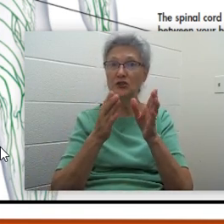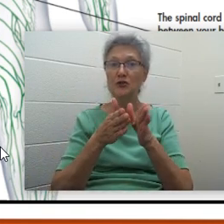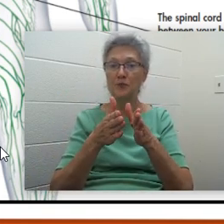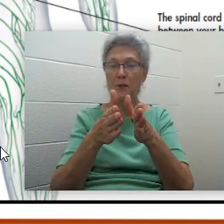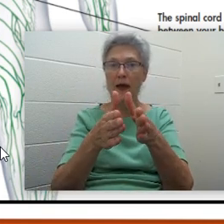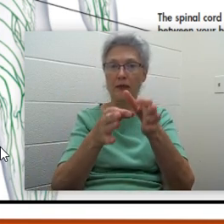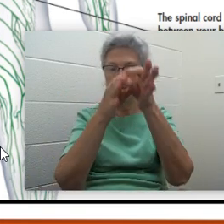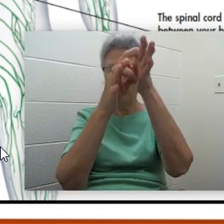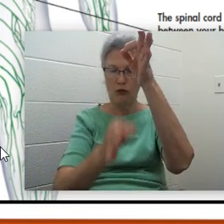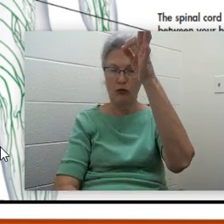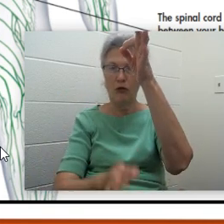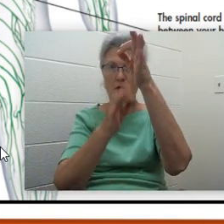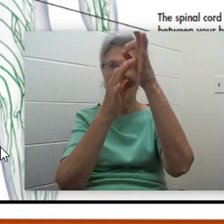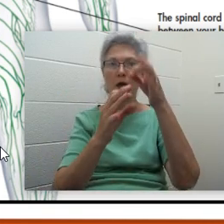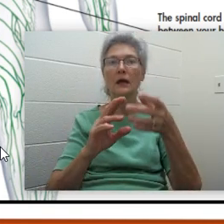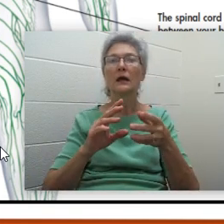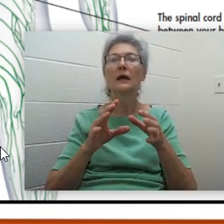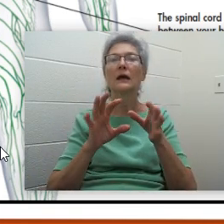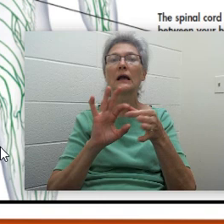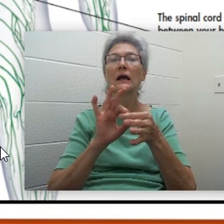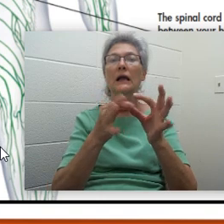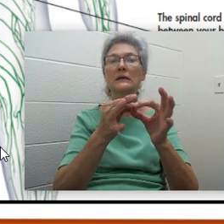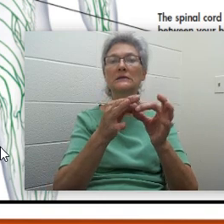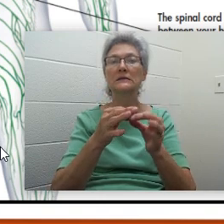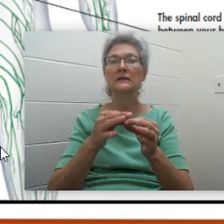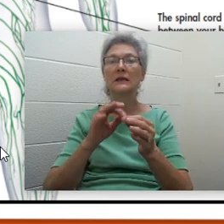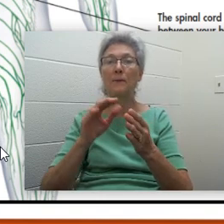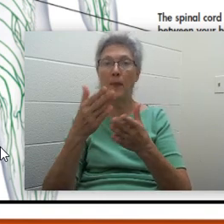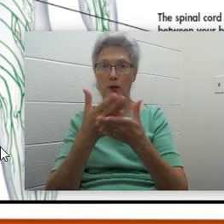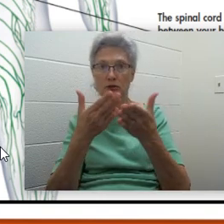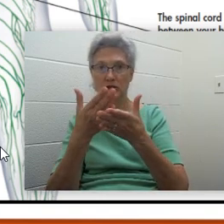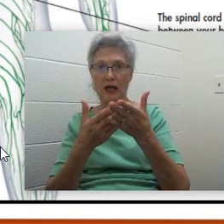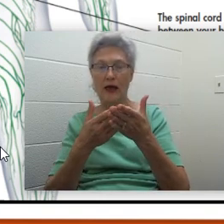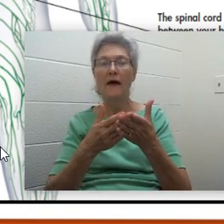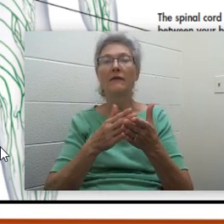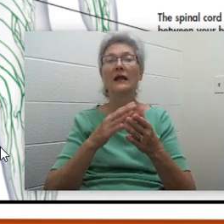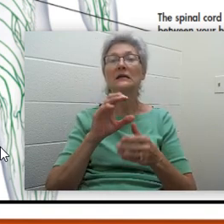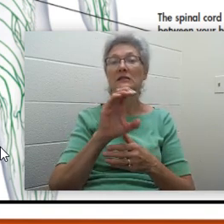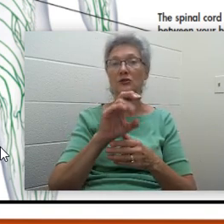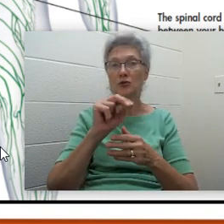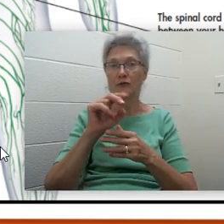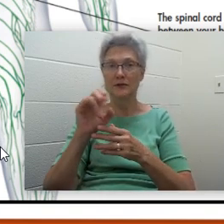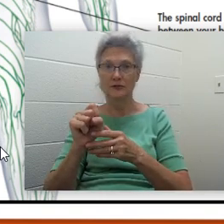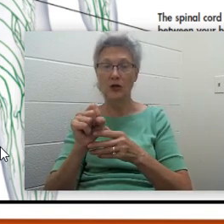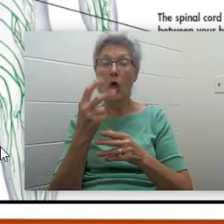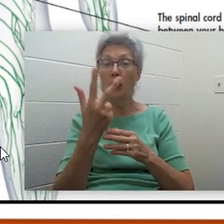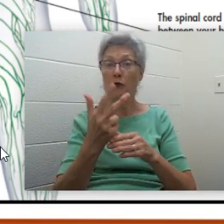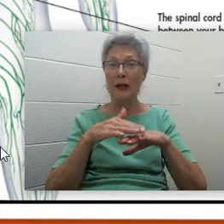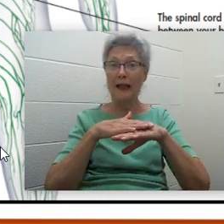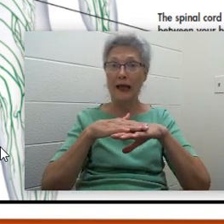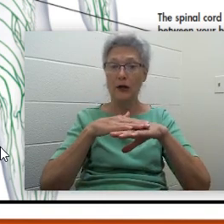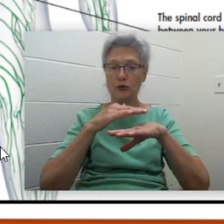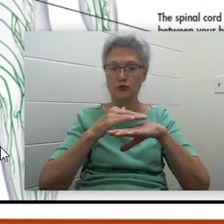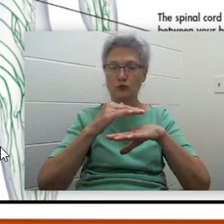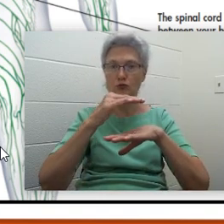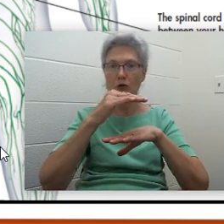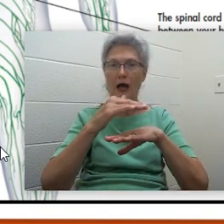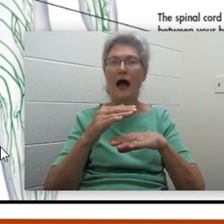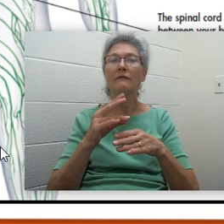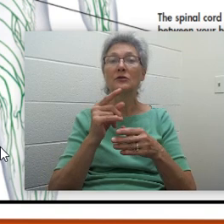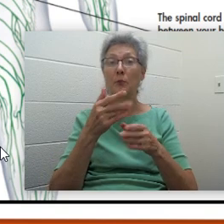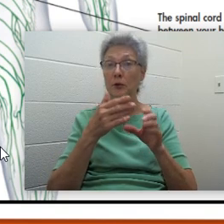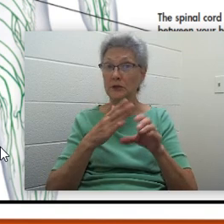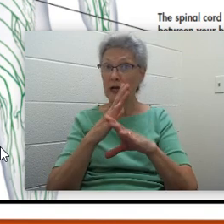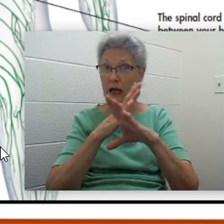of the central nervous system. 3 layers of connective tissue cover and protect the spinal cord. Signals